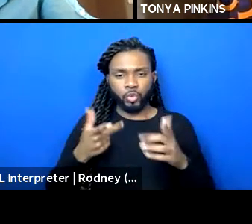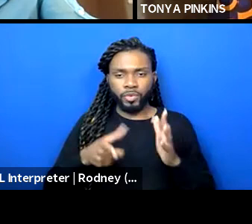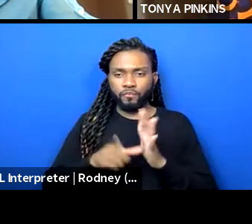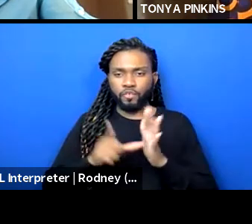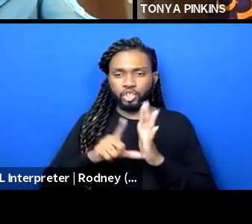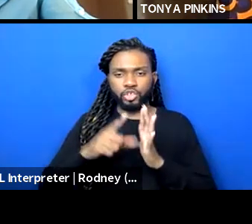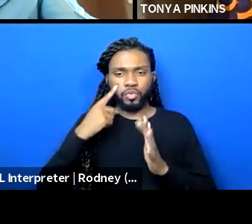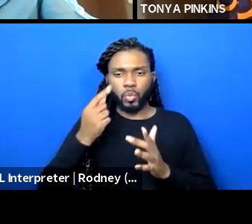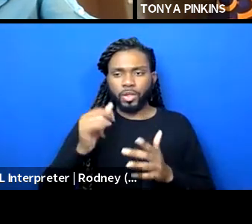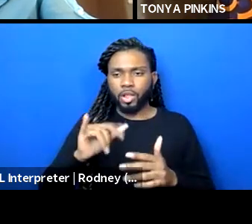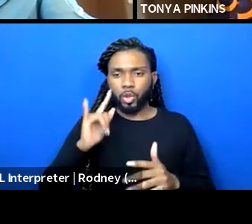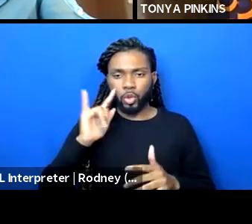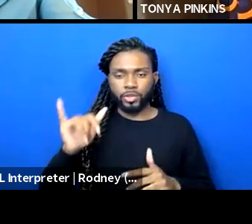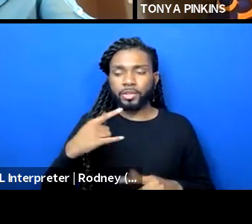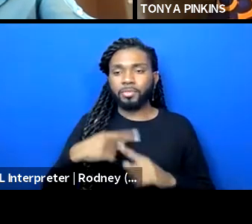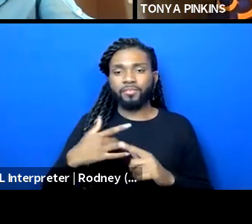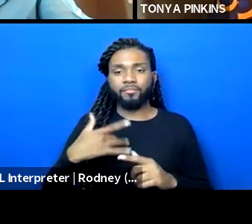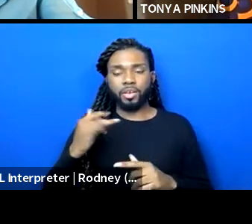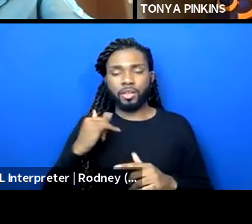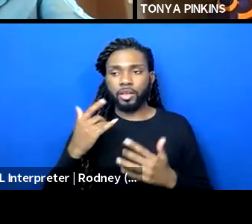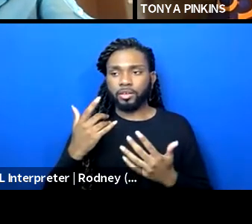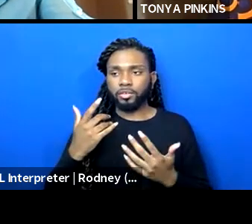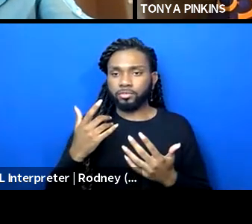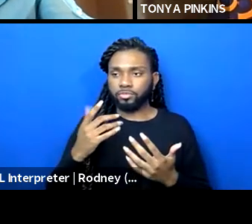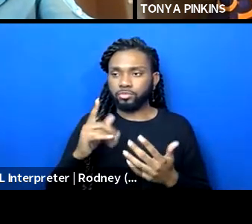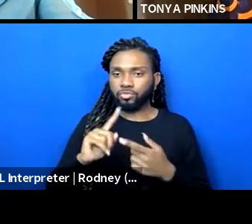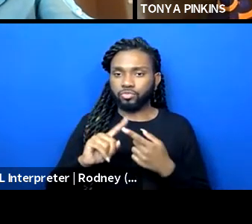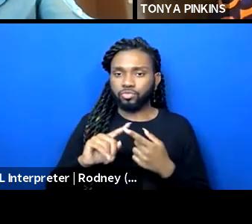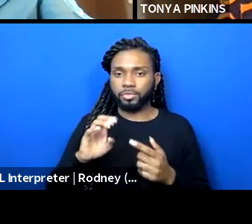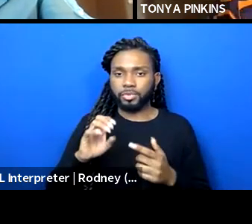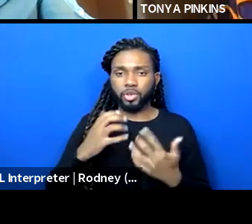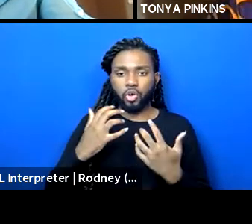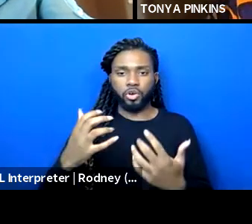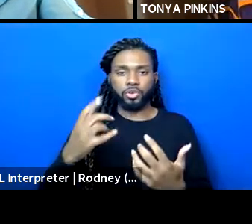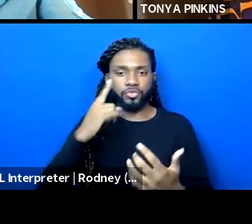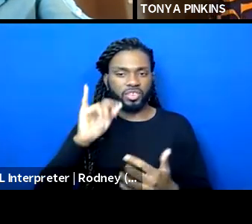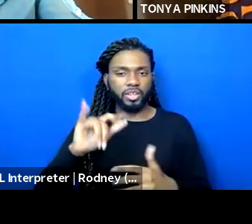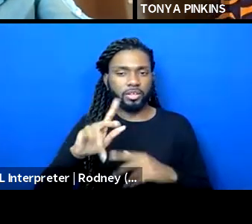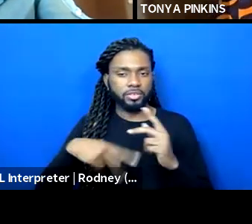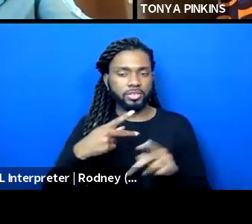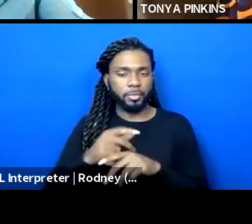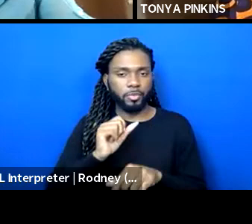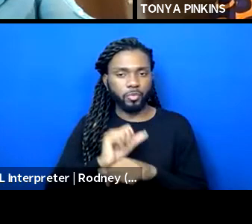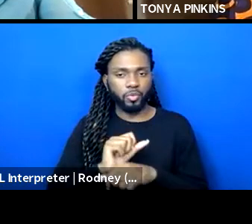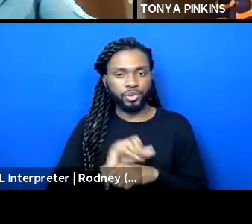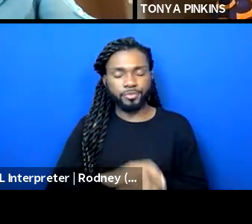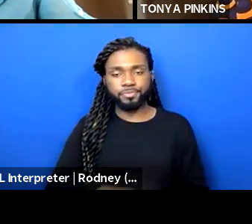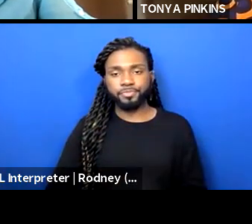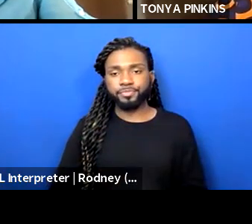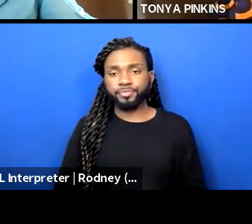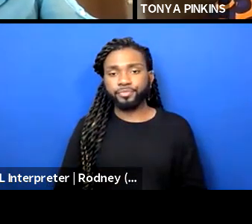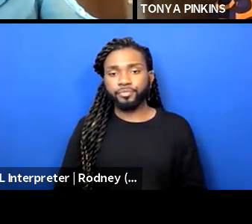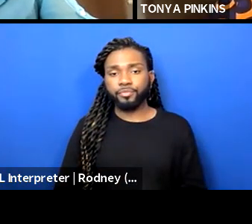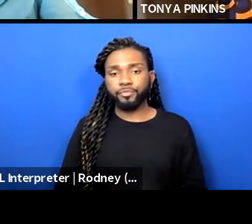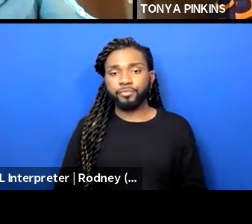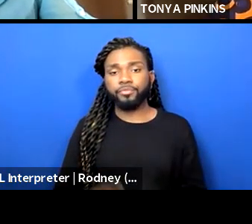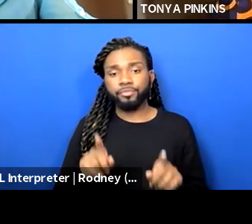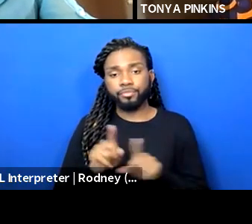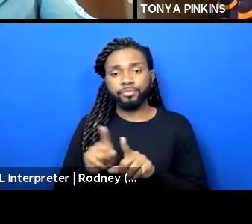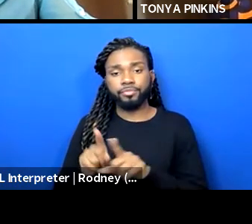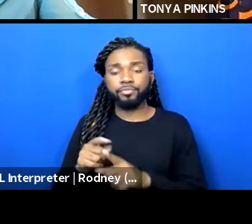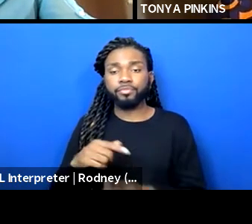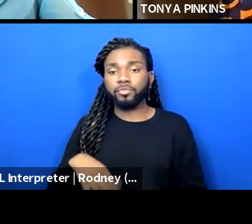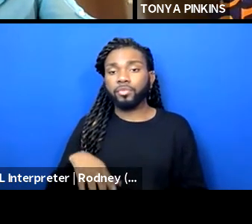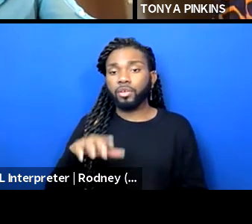and what it feels like to be an audience for that type of work. Additionally, I would say